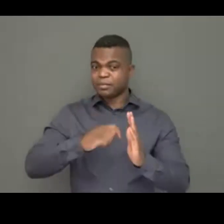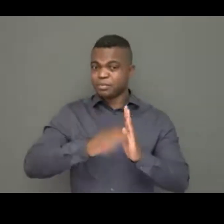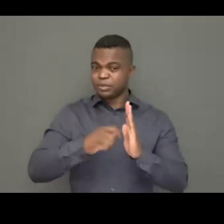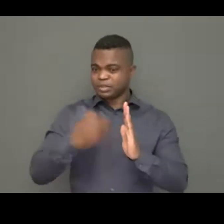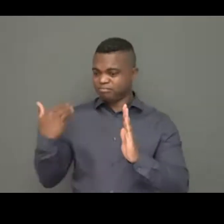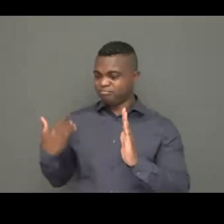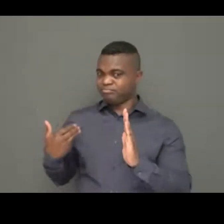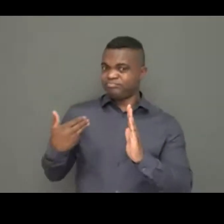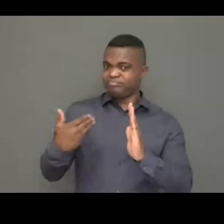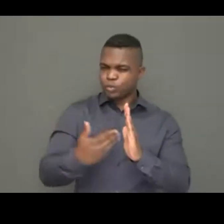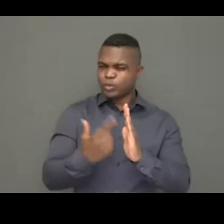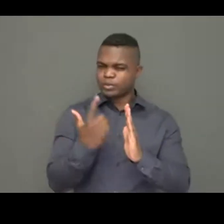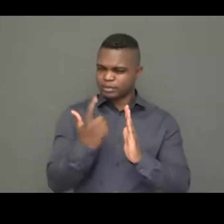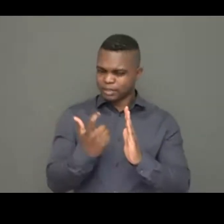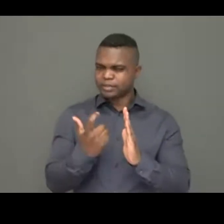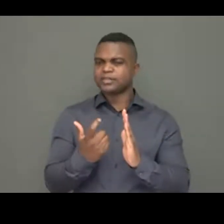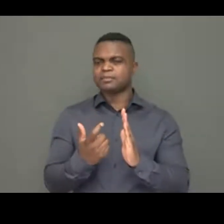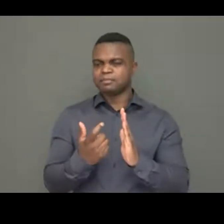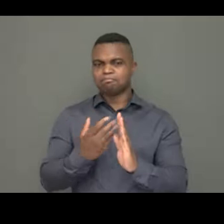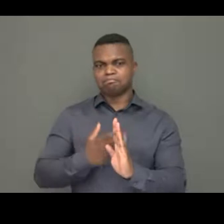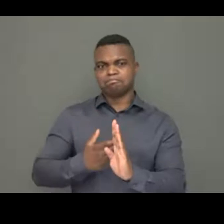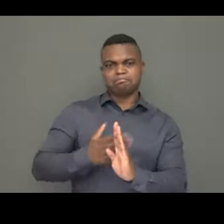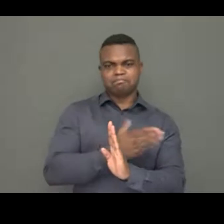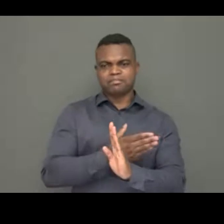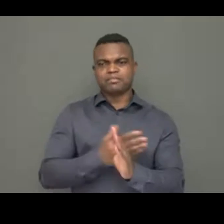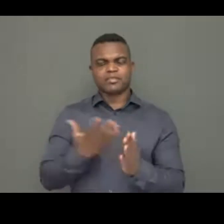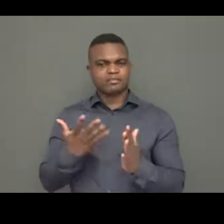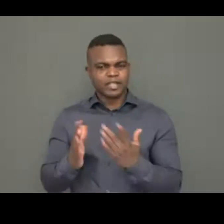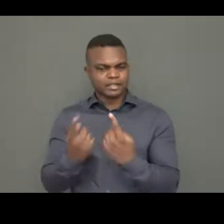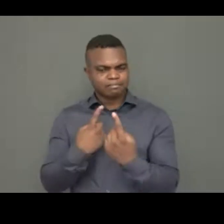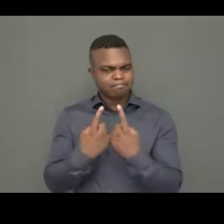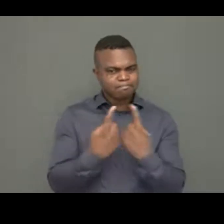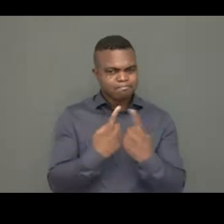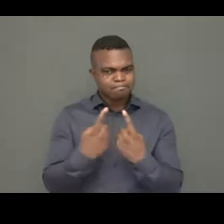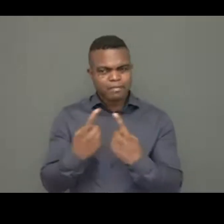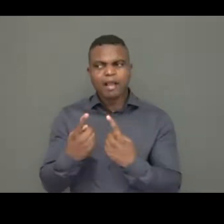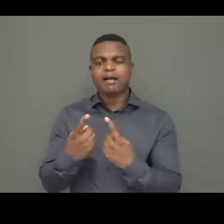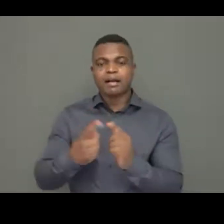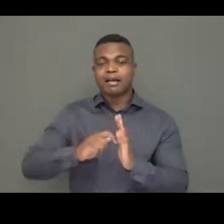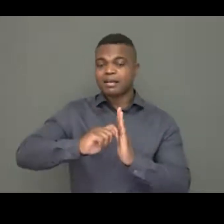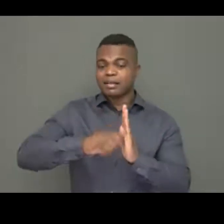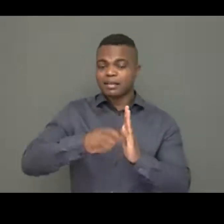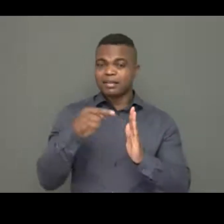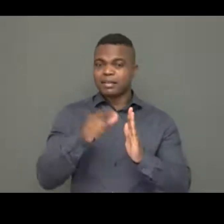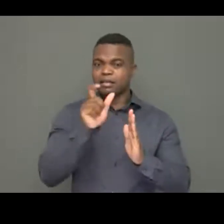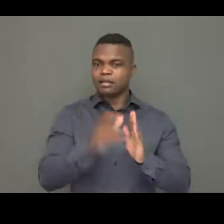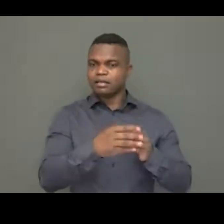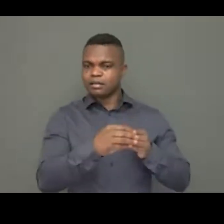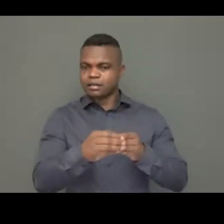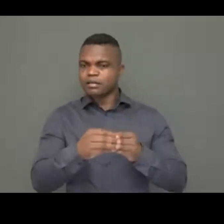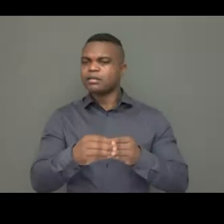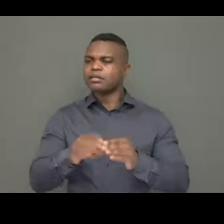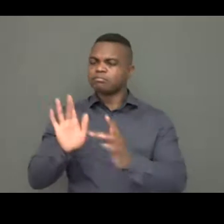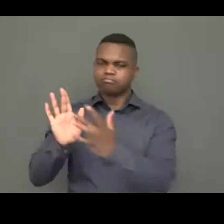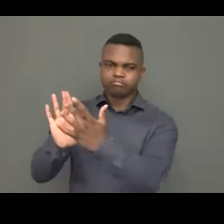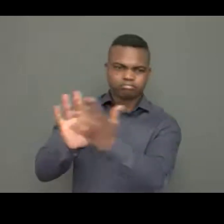involved in this project to look at inclusion in humanitarian volunteering. And of course, this was something very new for the European Disability